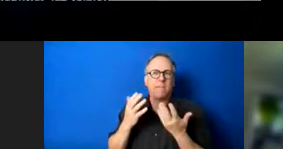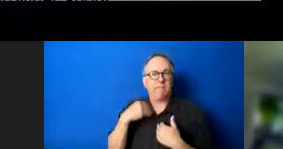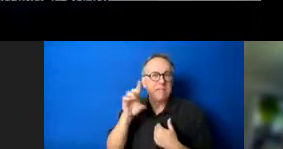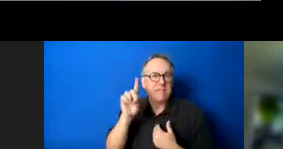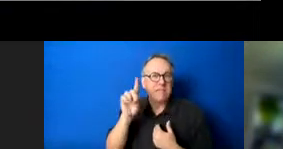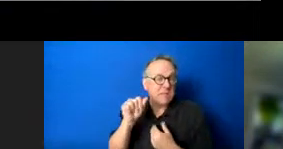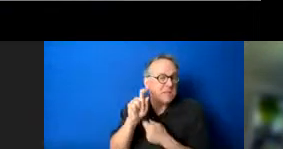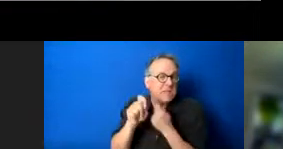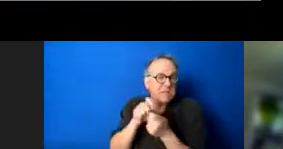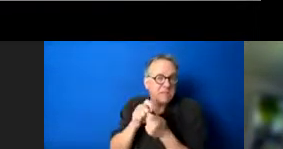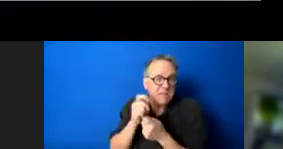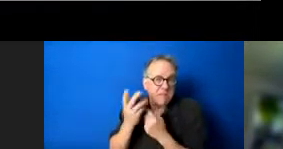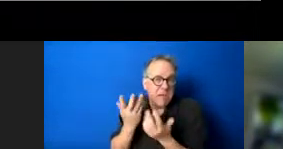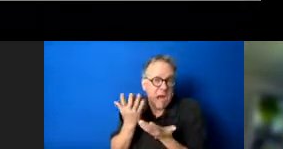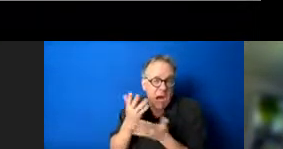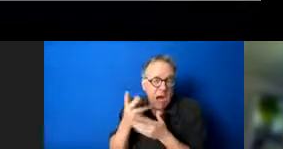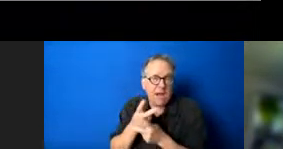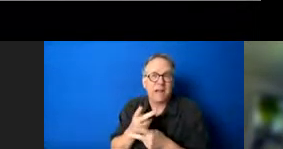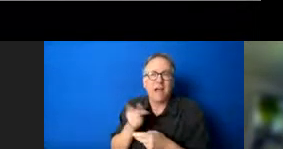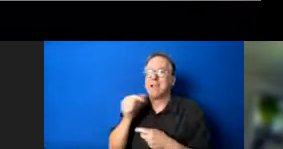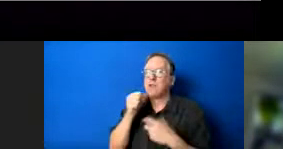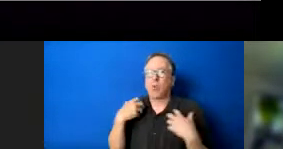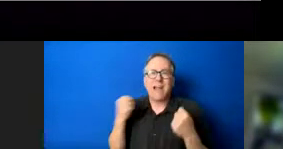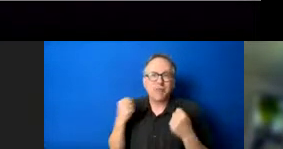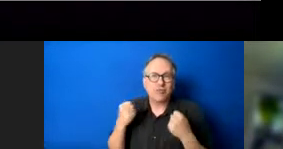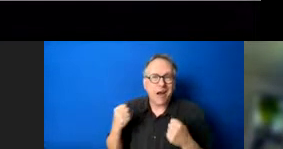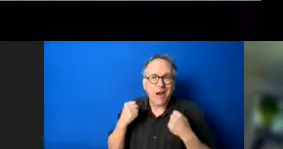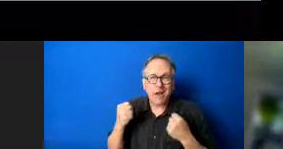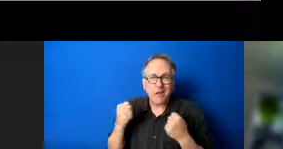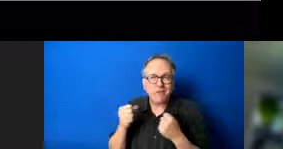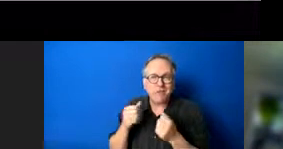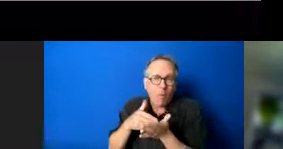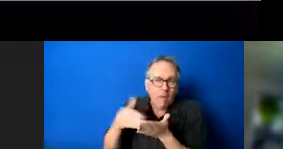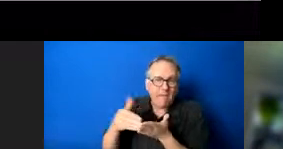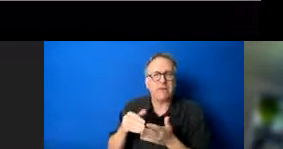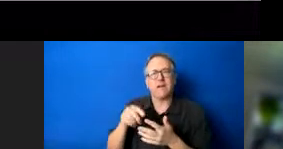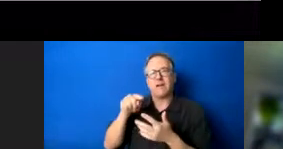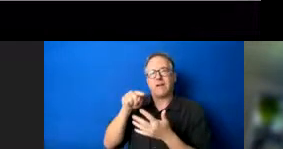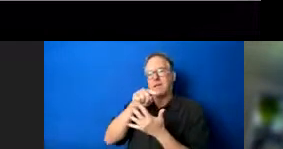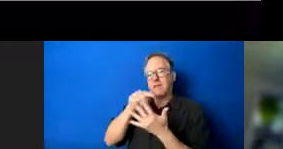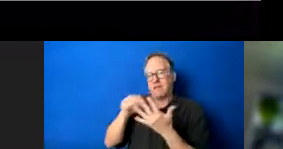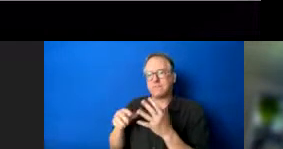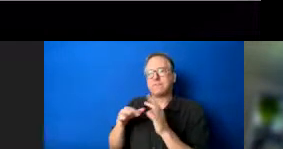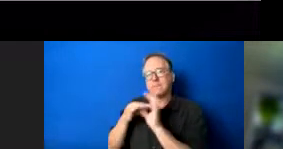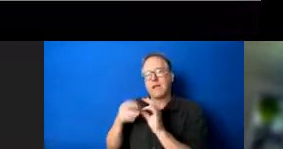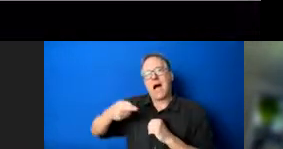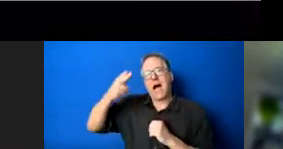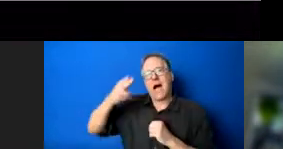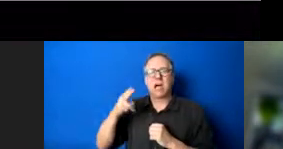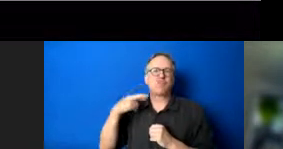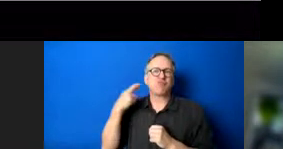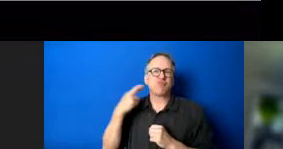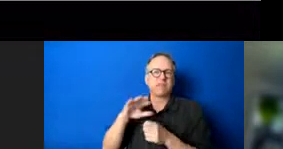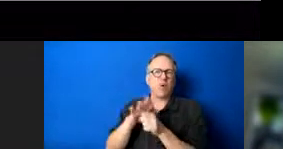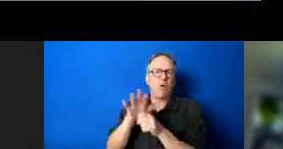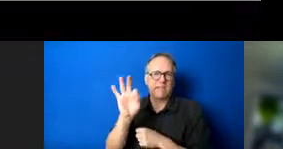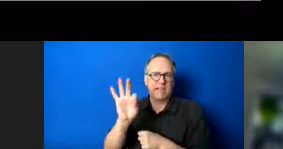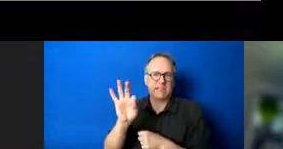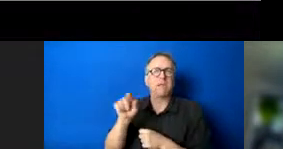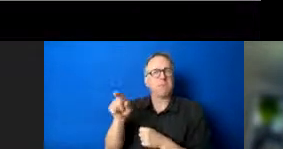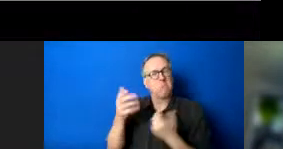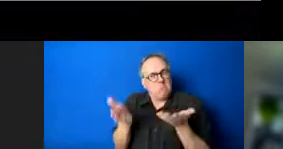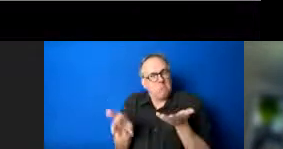some kind or they don't exercise frequently, those are all connected with having a higher risk of COVID-19. So they might be